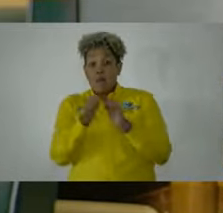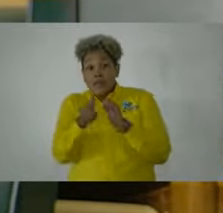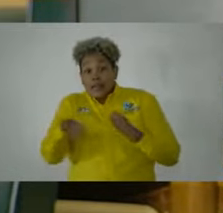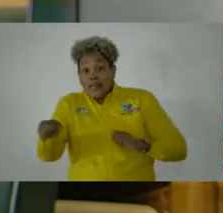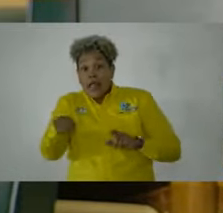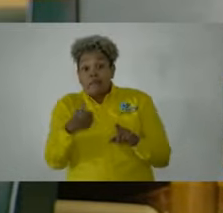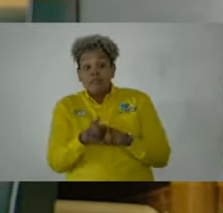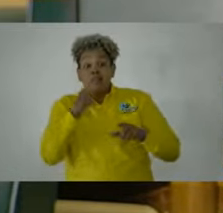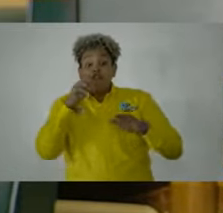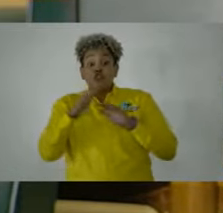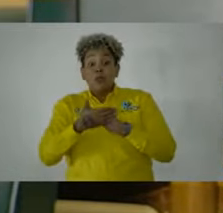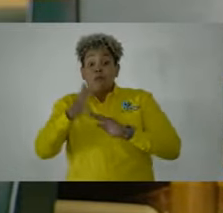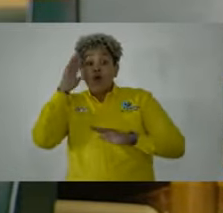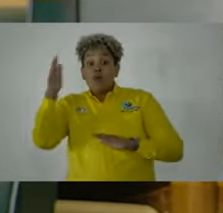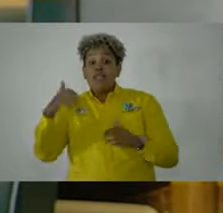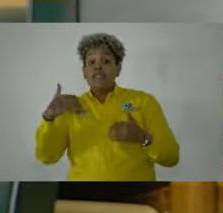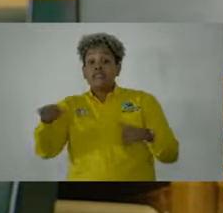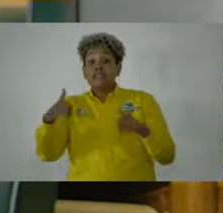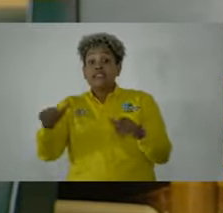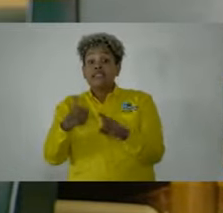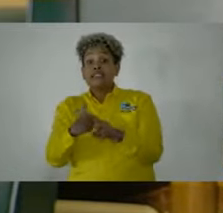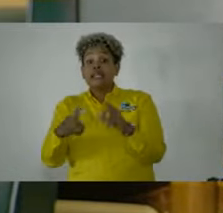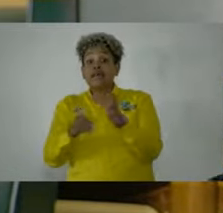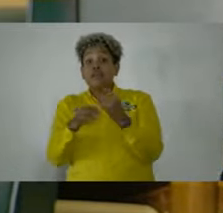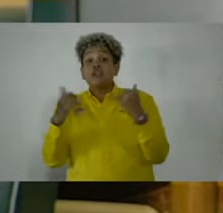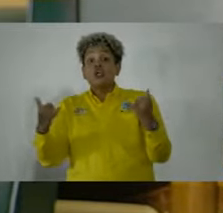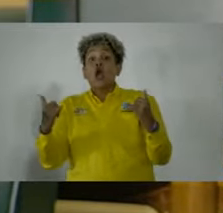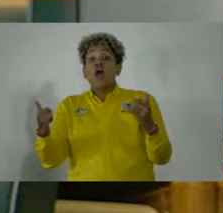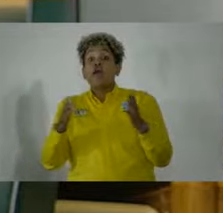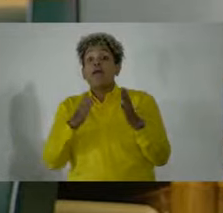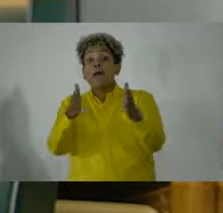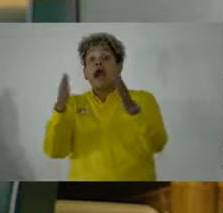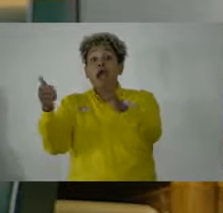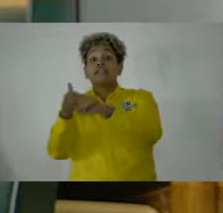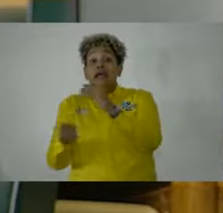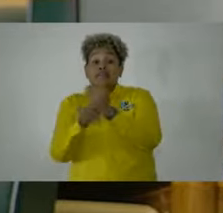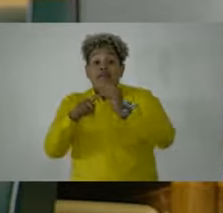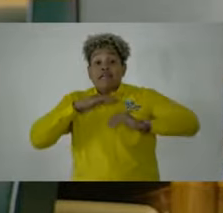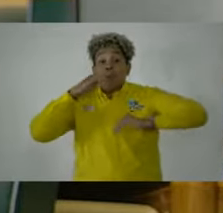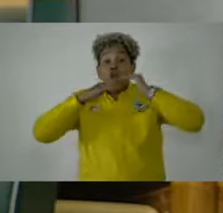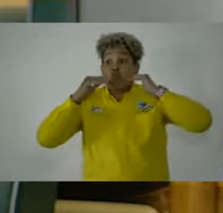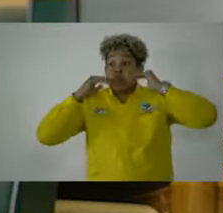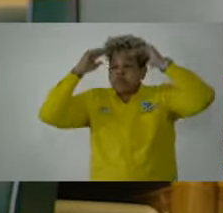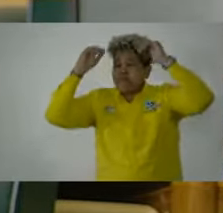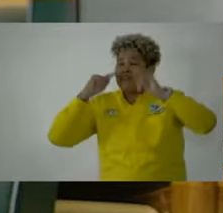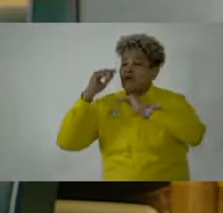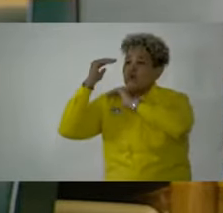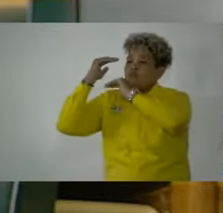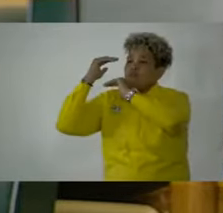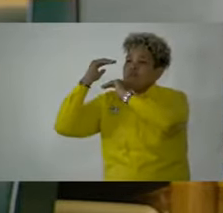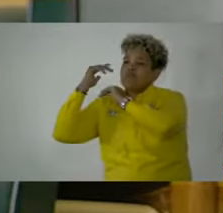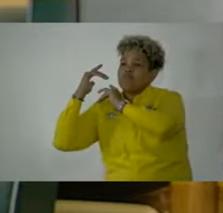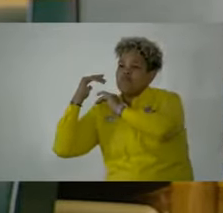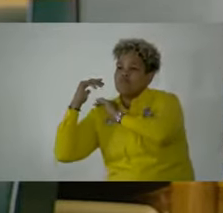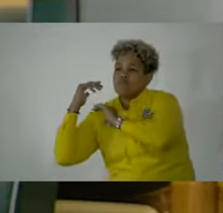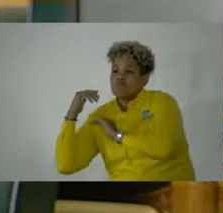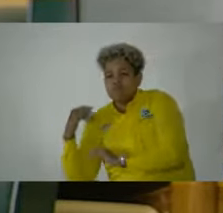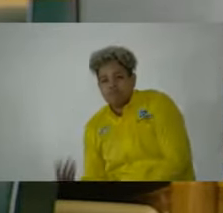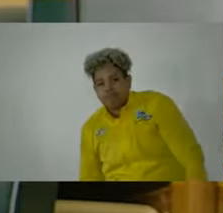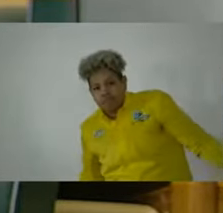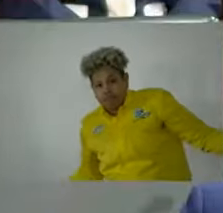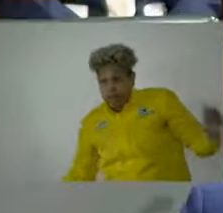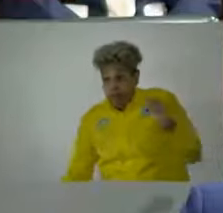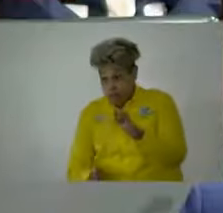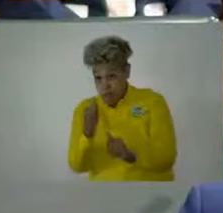them, Jamaica will continue along its current path, and the frustrations and hopelessness of the majority of our